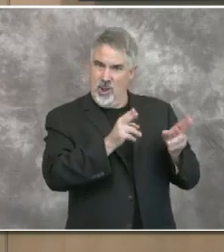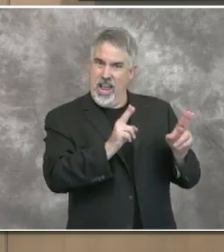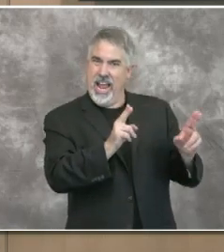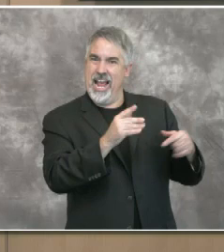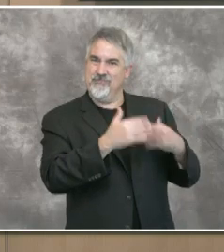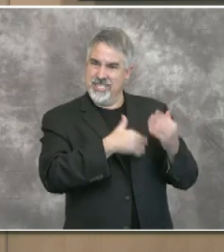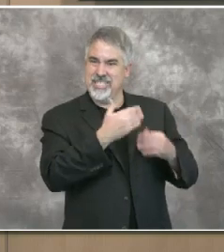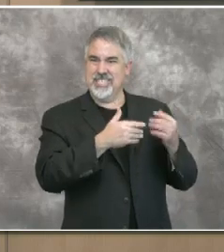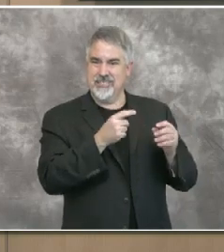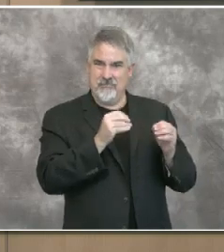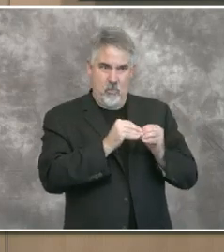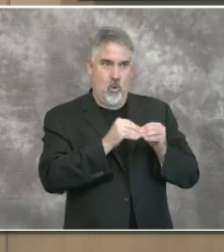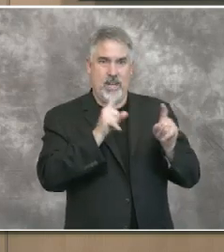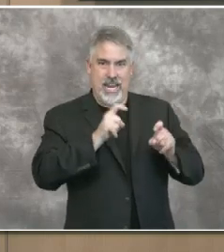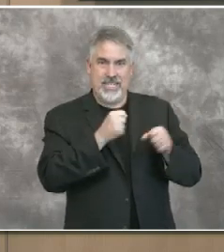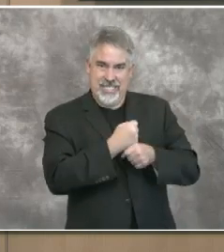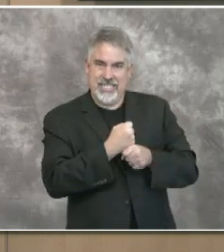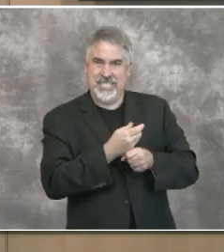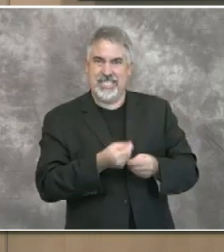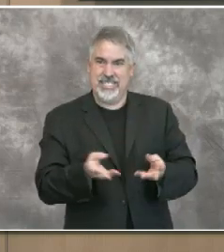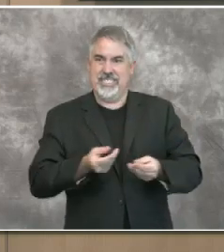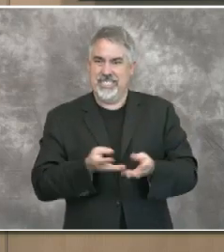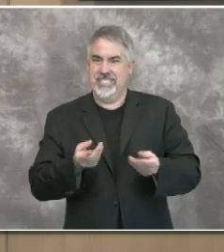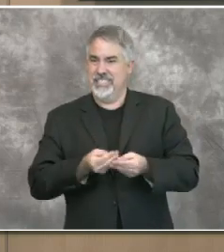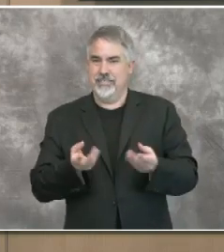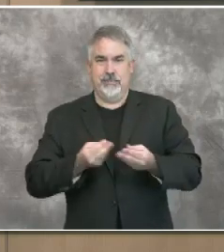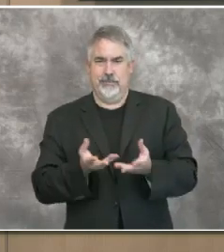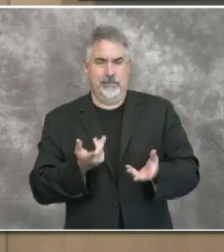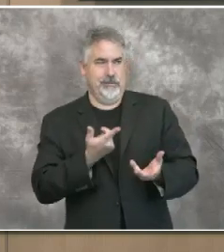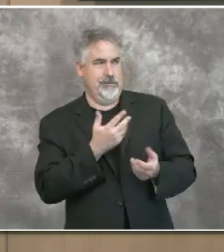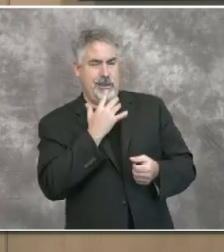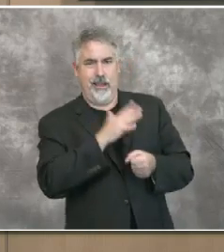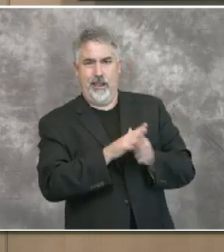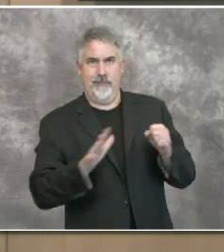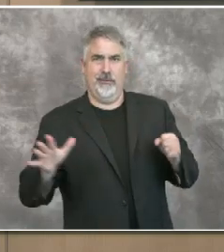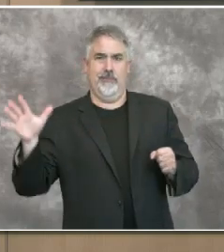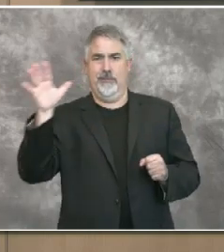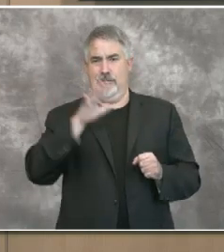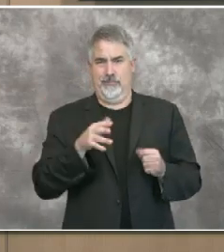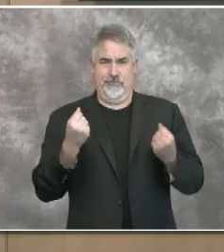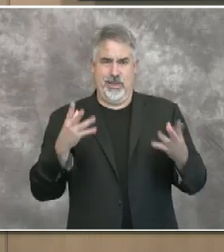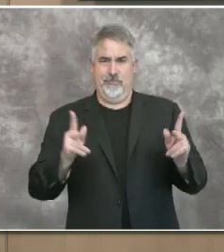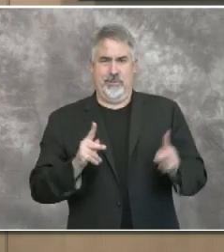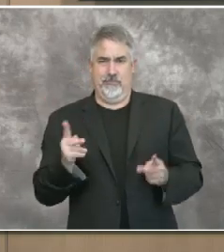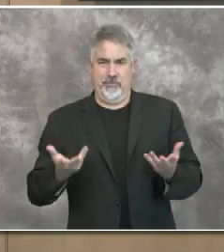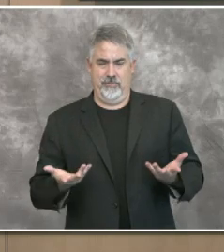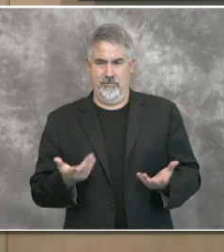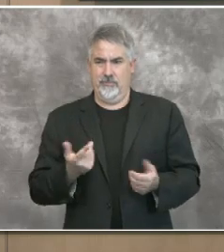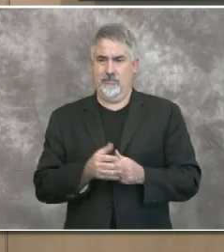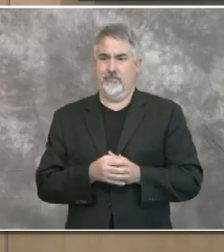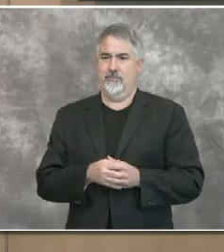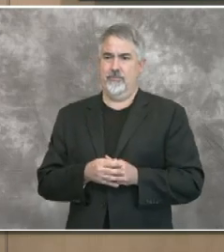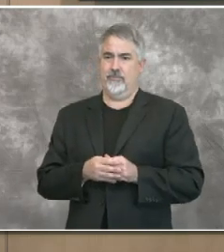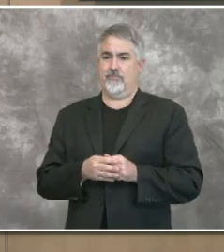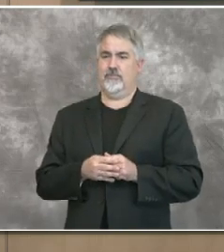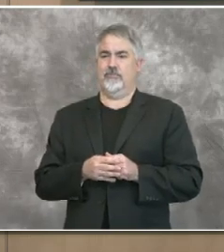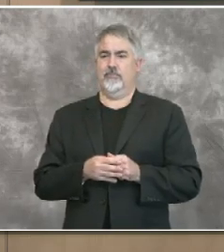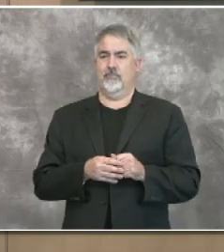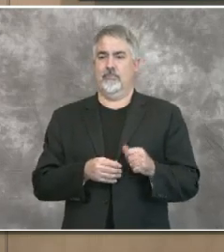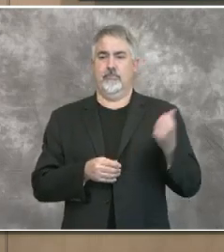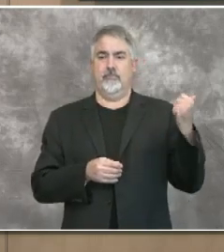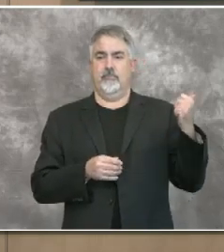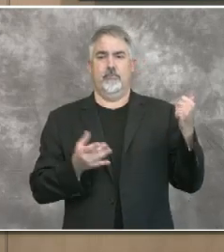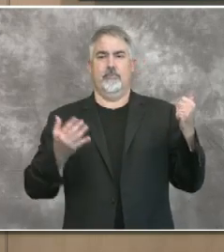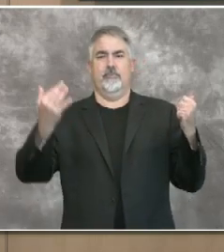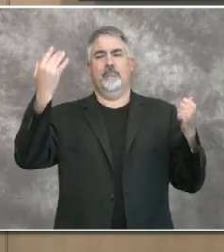of course we were told that a while back, and testing wasn't as available on the